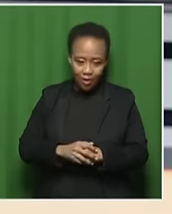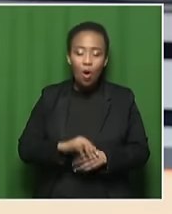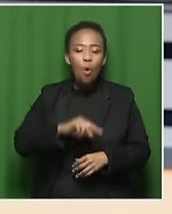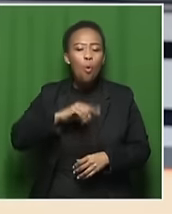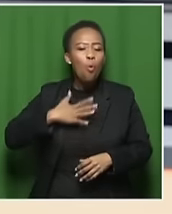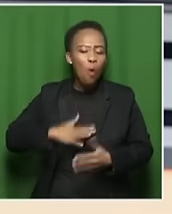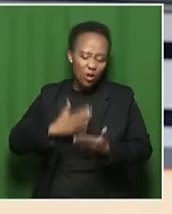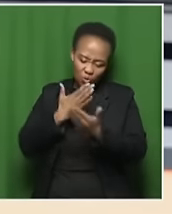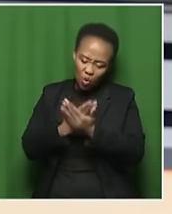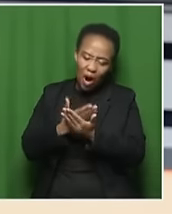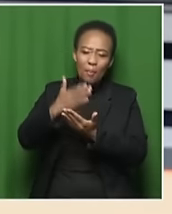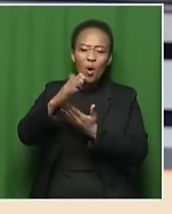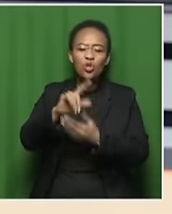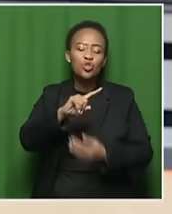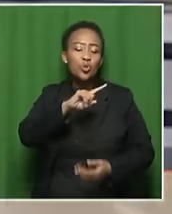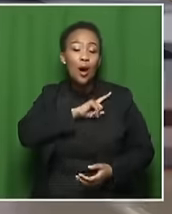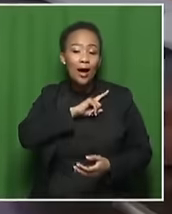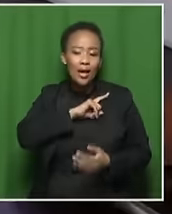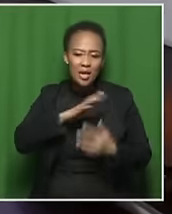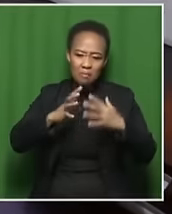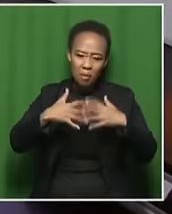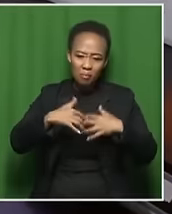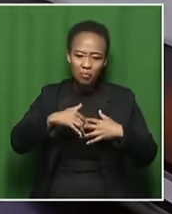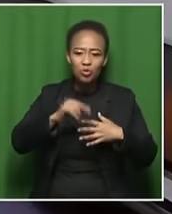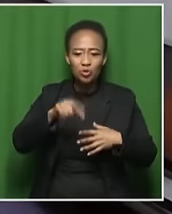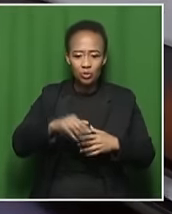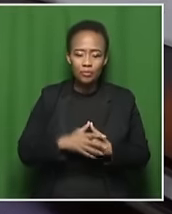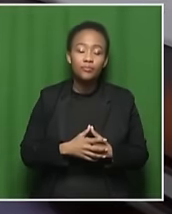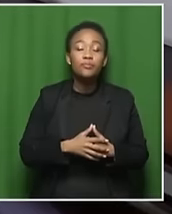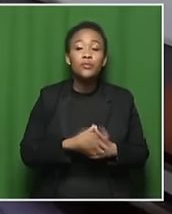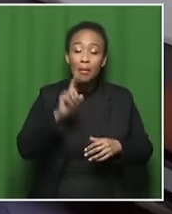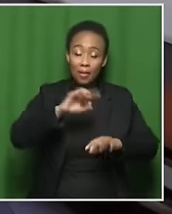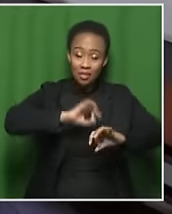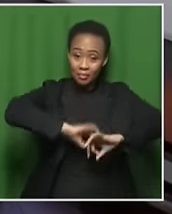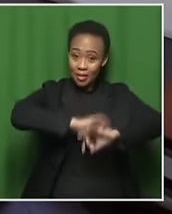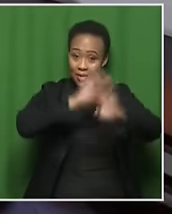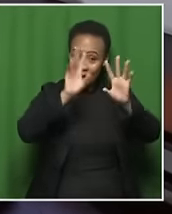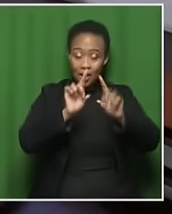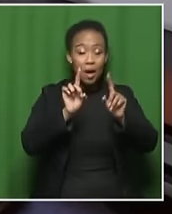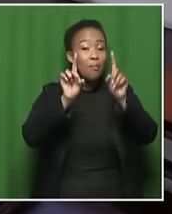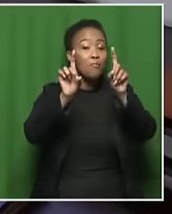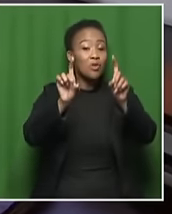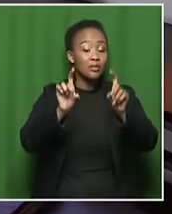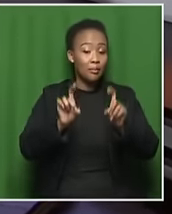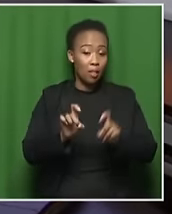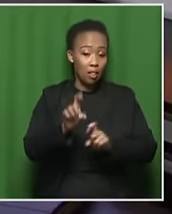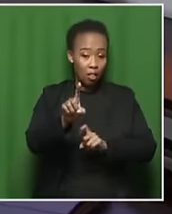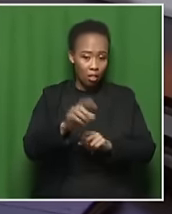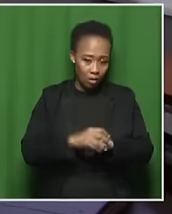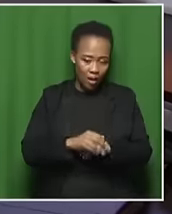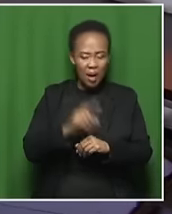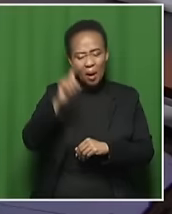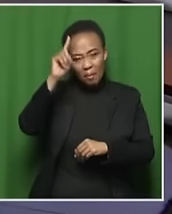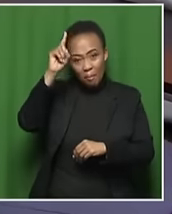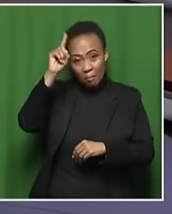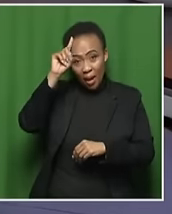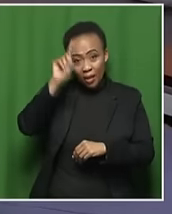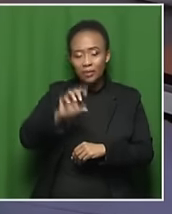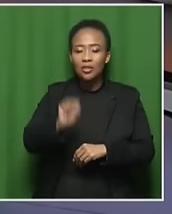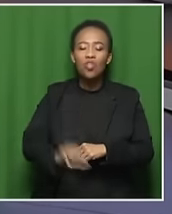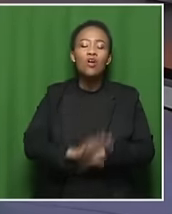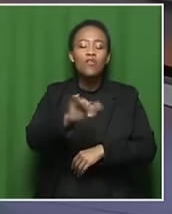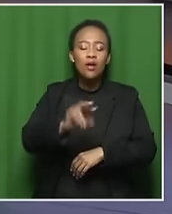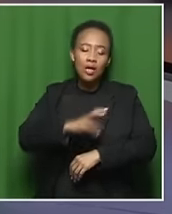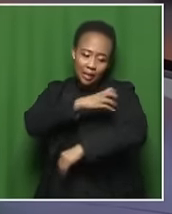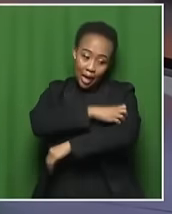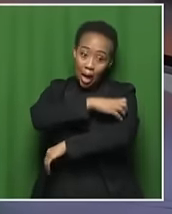very briefly. Well, I think we must be clear about the principle. We are 100% behind the principle that black South Africans need to be empowered.